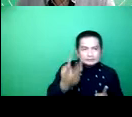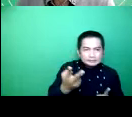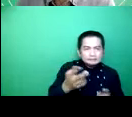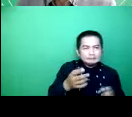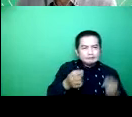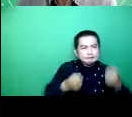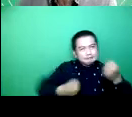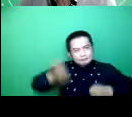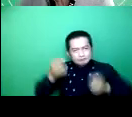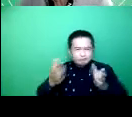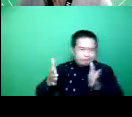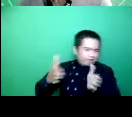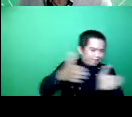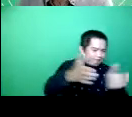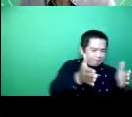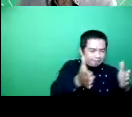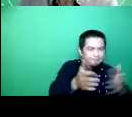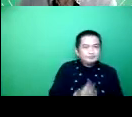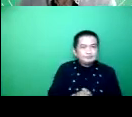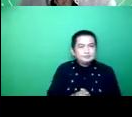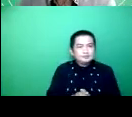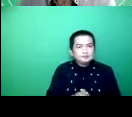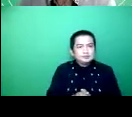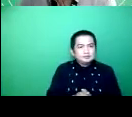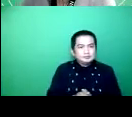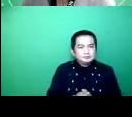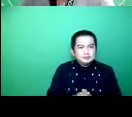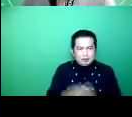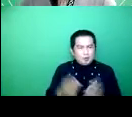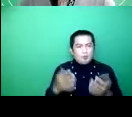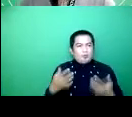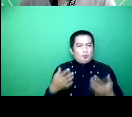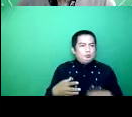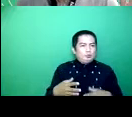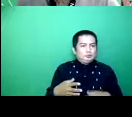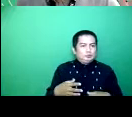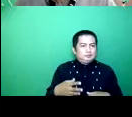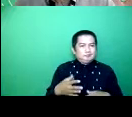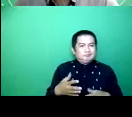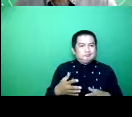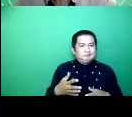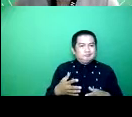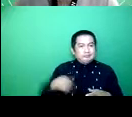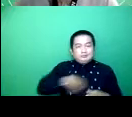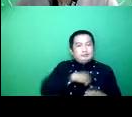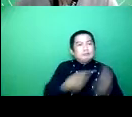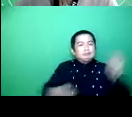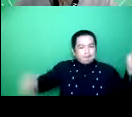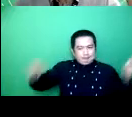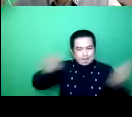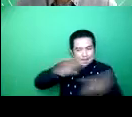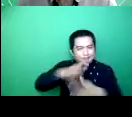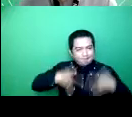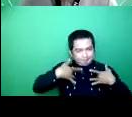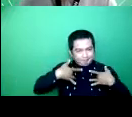this new change, this innovation, it kind of makes you think twice that, wow, we're really living in a transforming age. We're